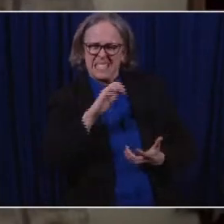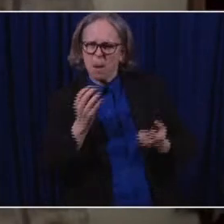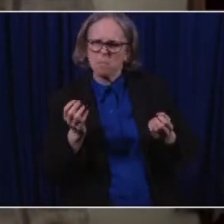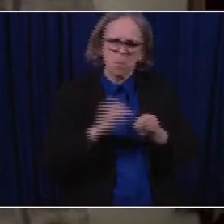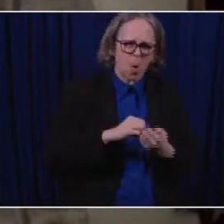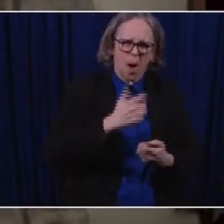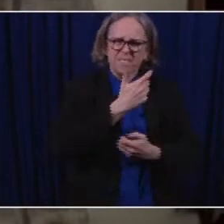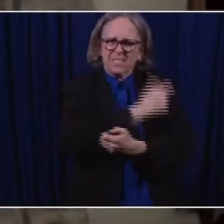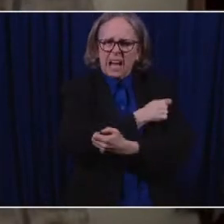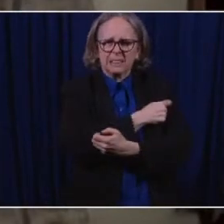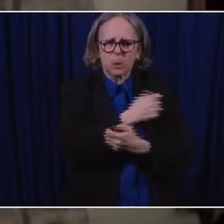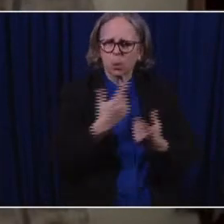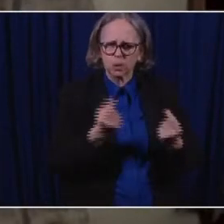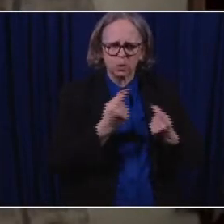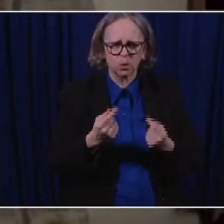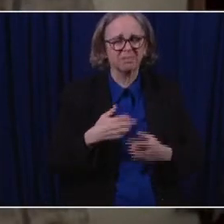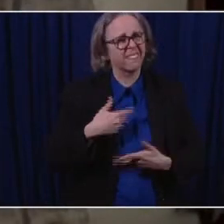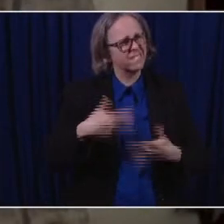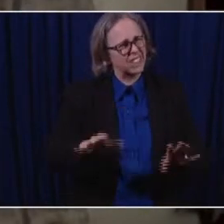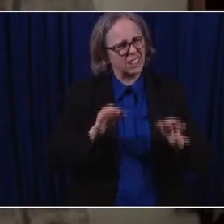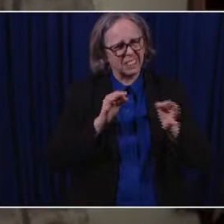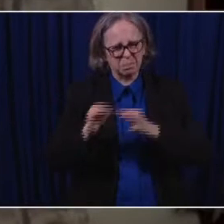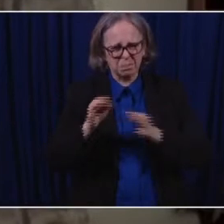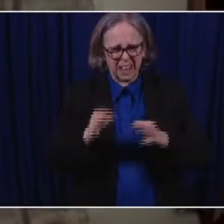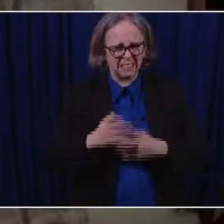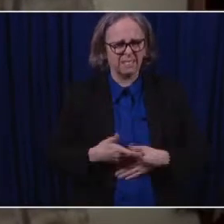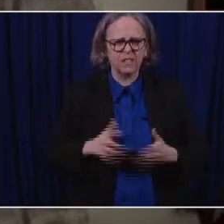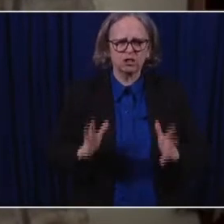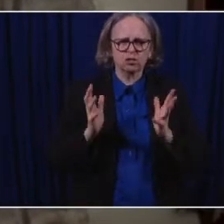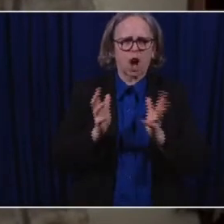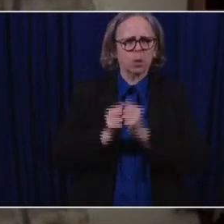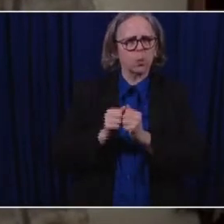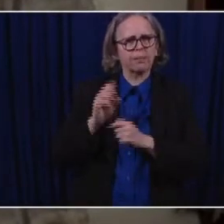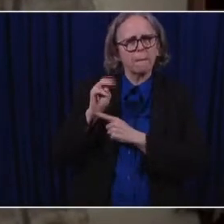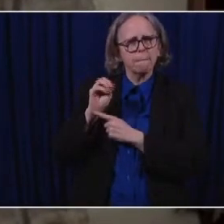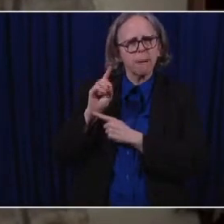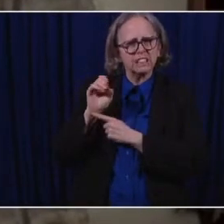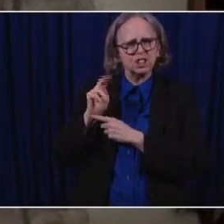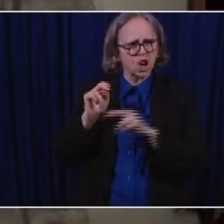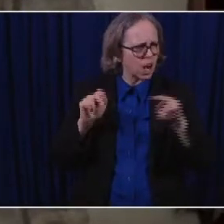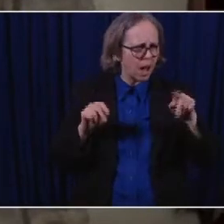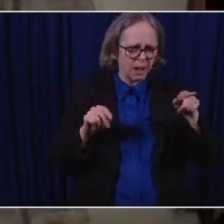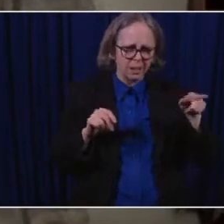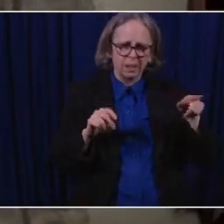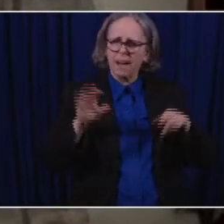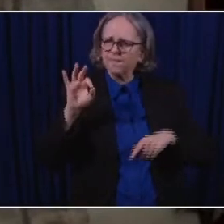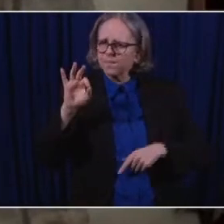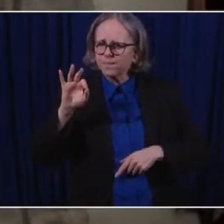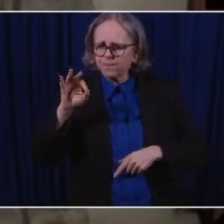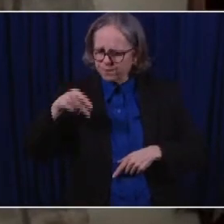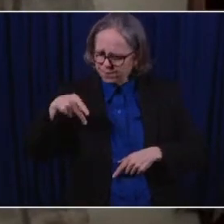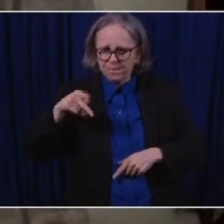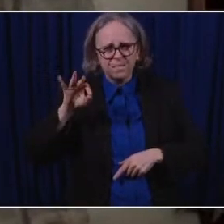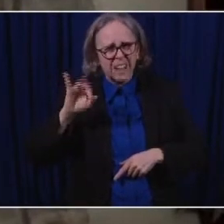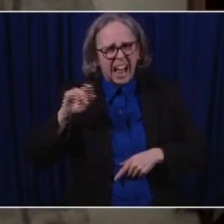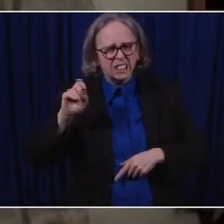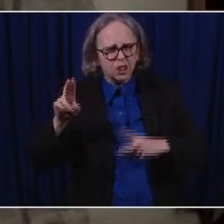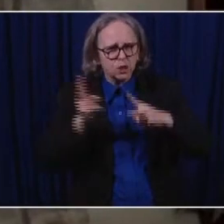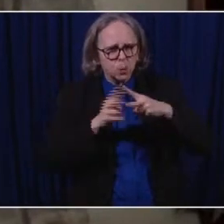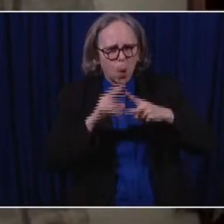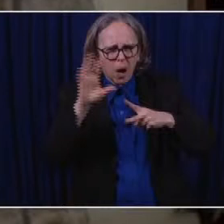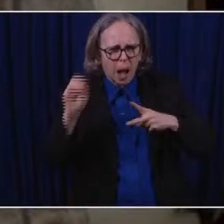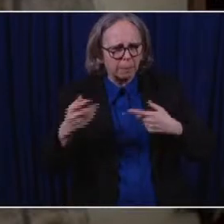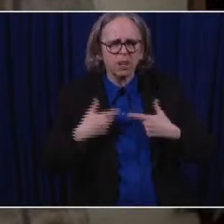to Moderna this week. We talked to Pfizer this week. I've talked to the president-elect